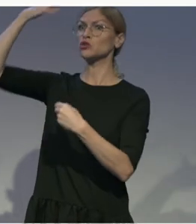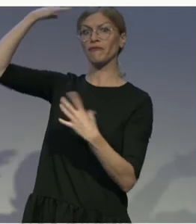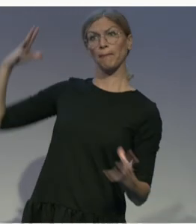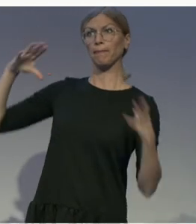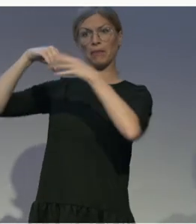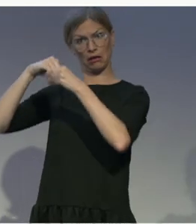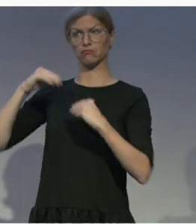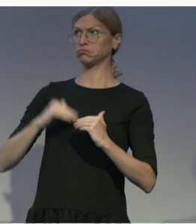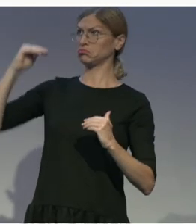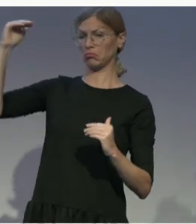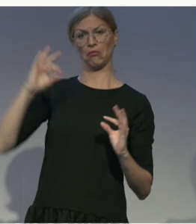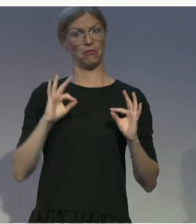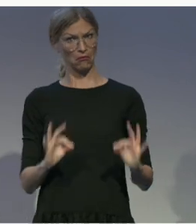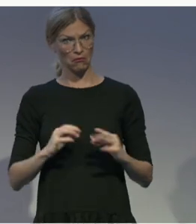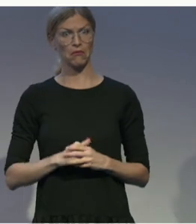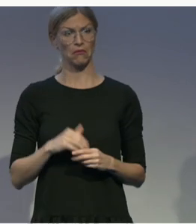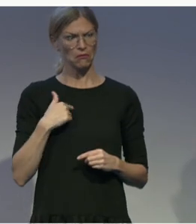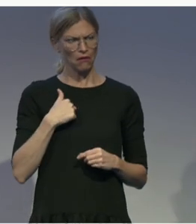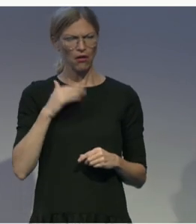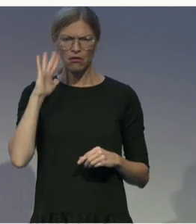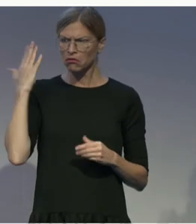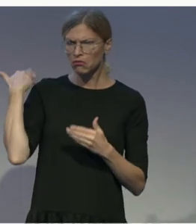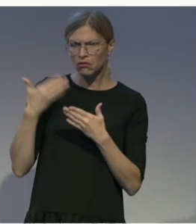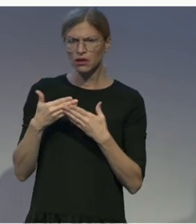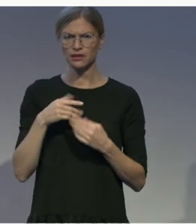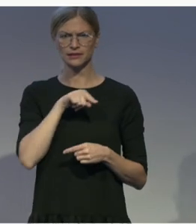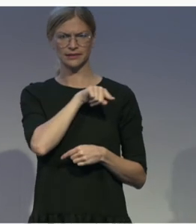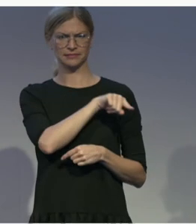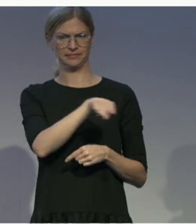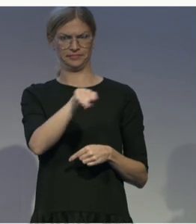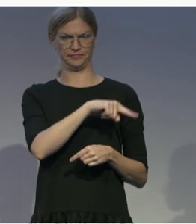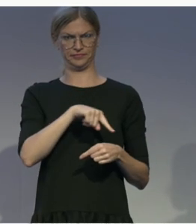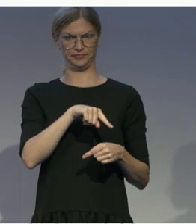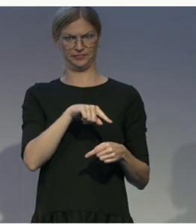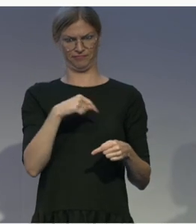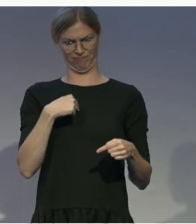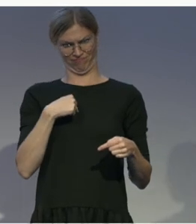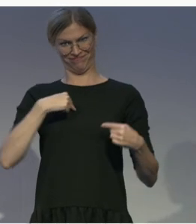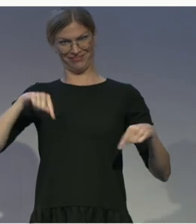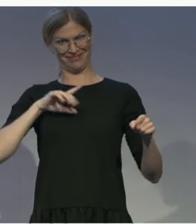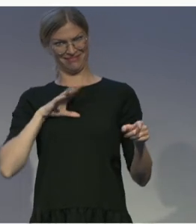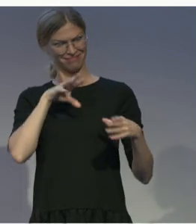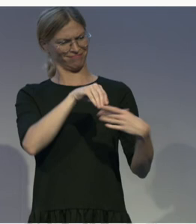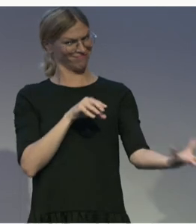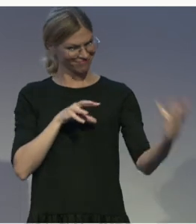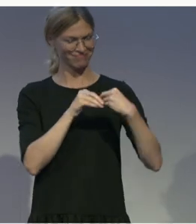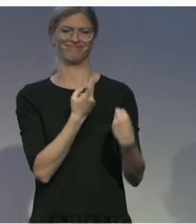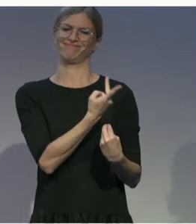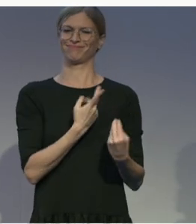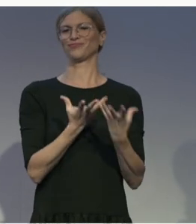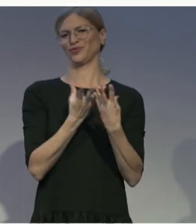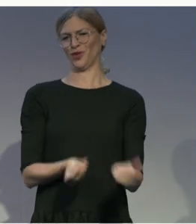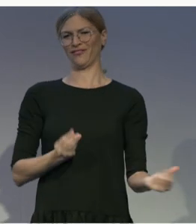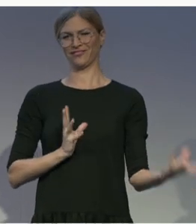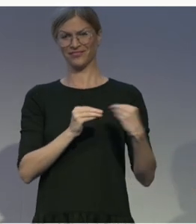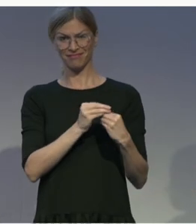that we are part of the solution. Maybe that is a summary of the project, saying that people with learning